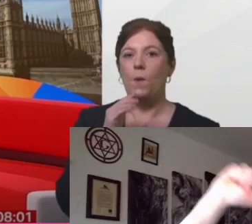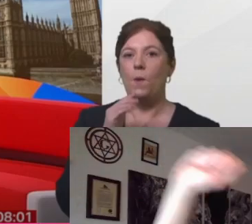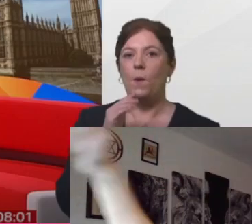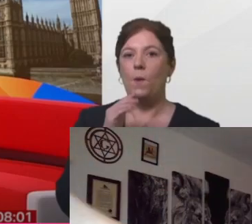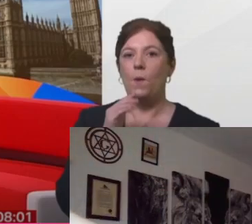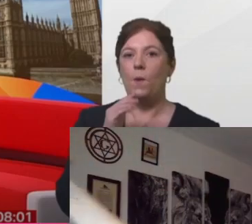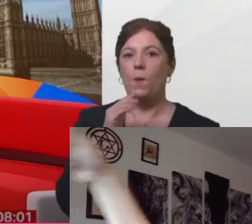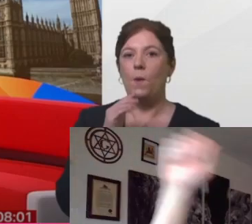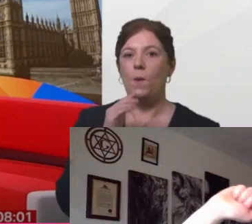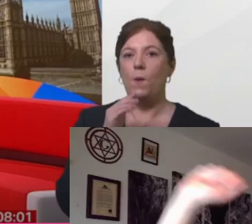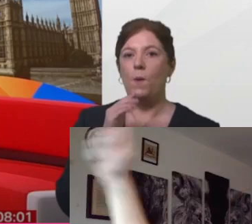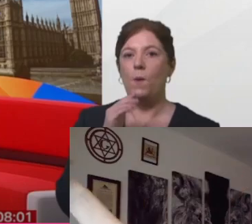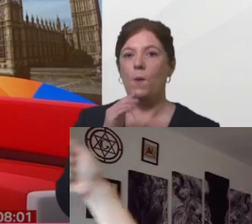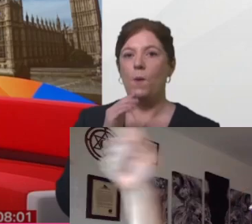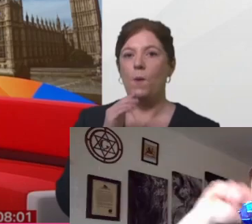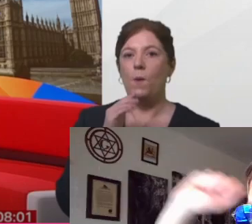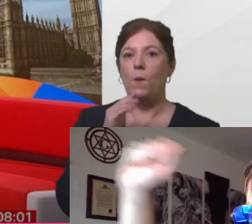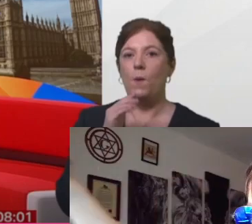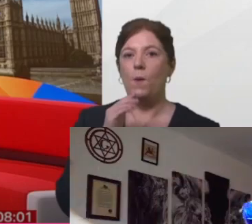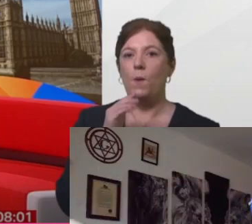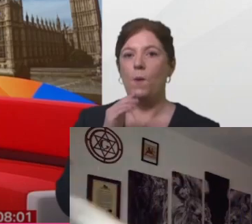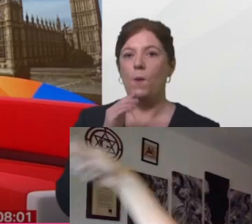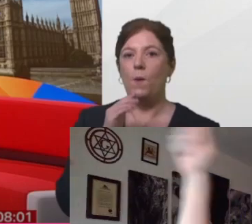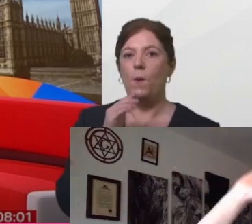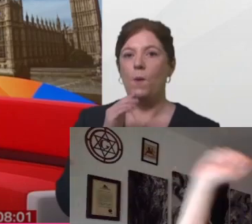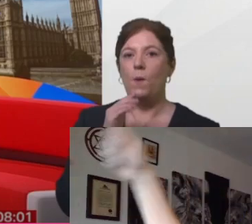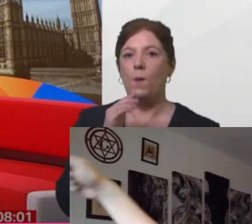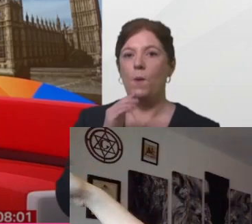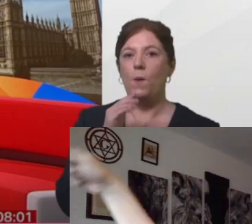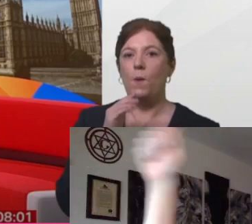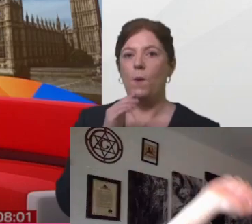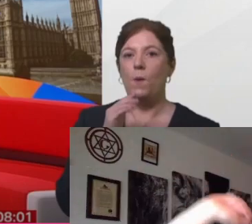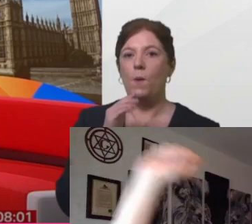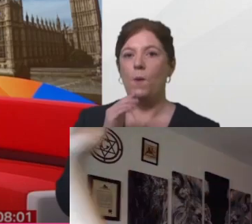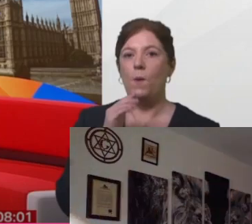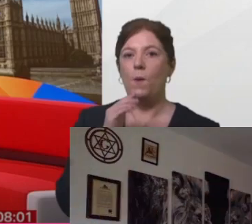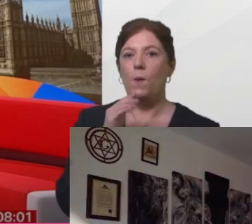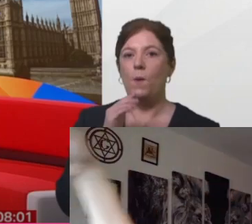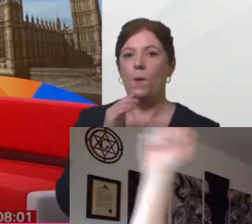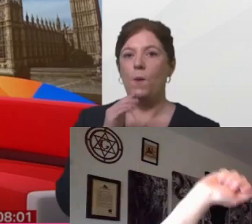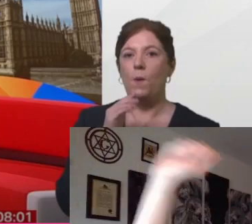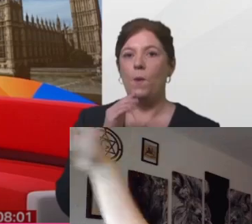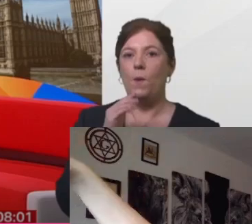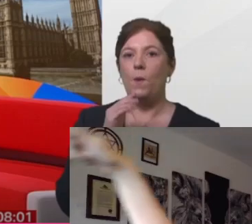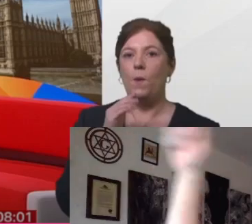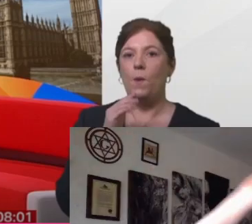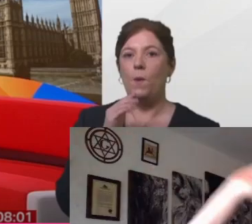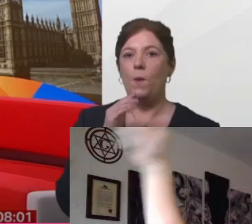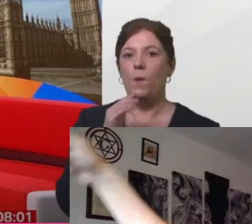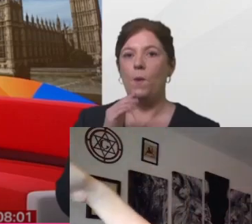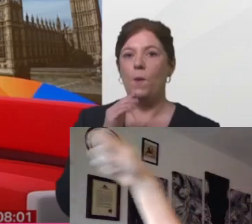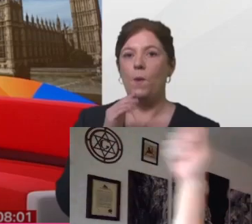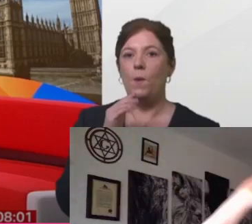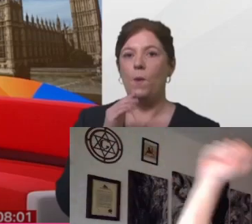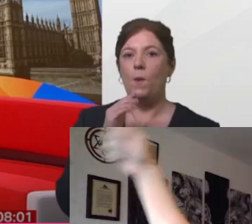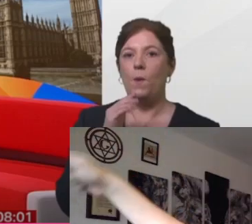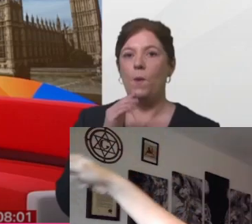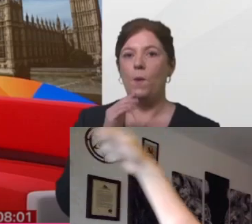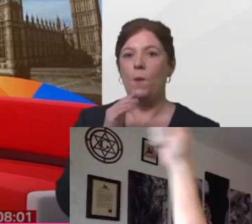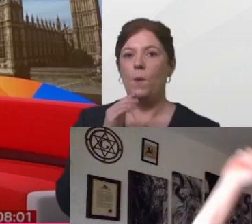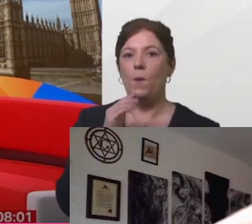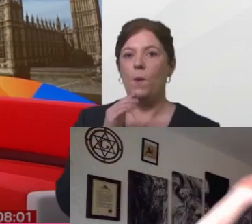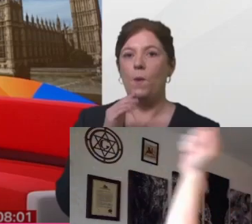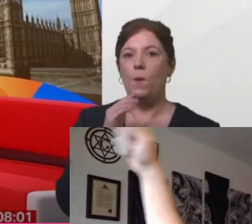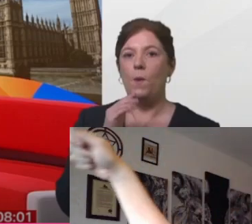majority, but actually elected by the minority, have now came together and changed their language overnight.